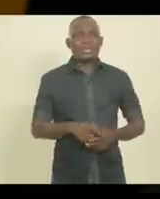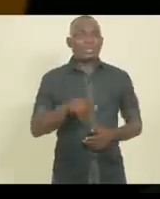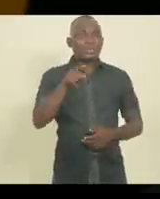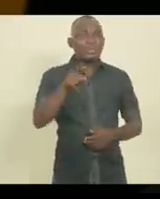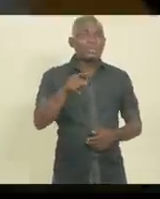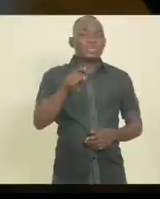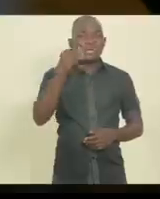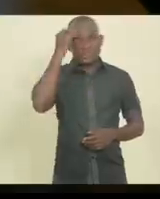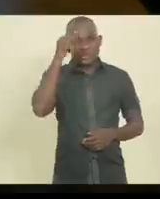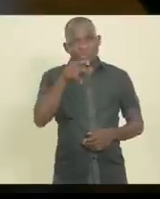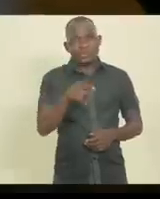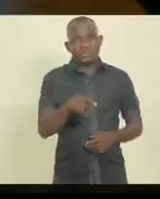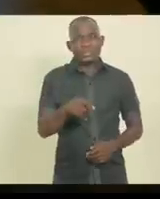coffee.